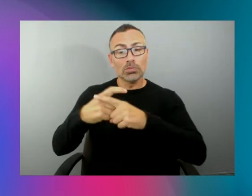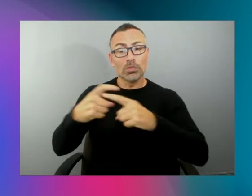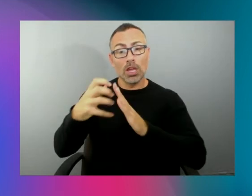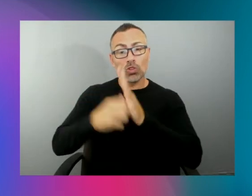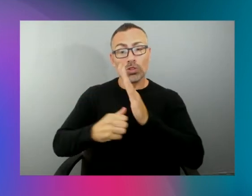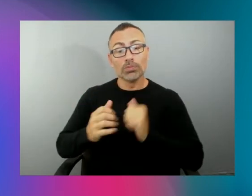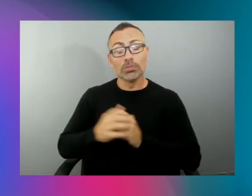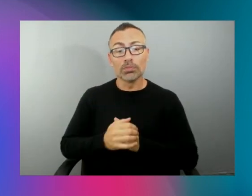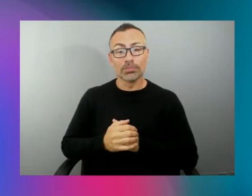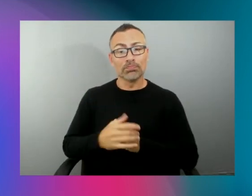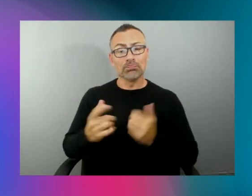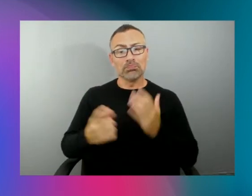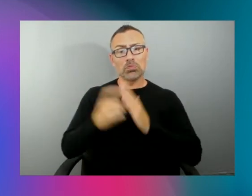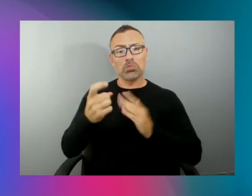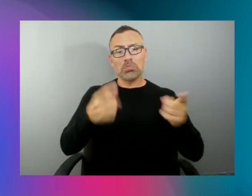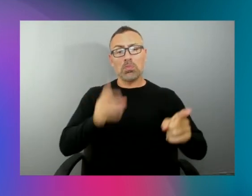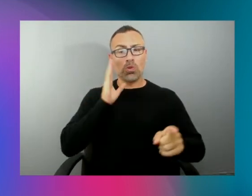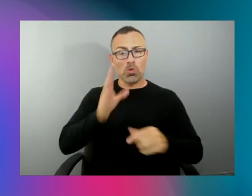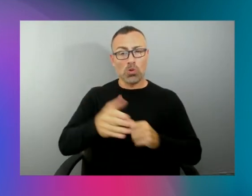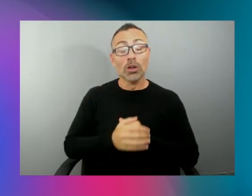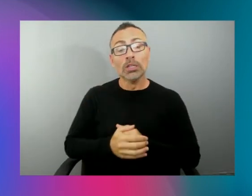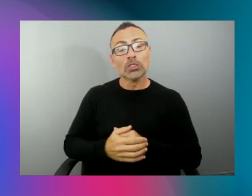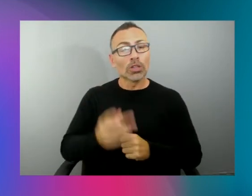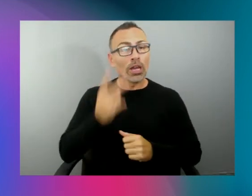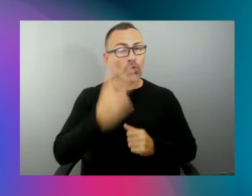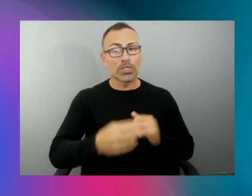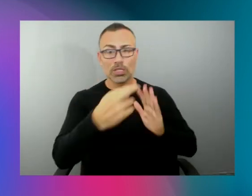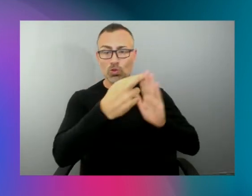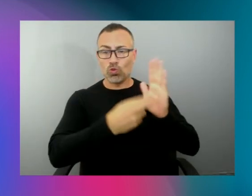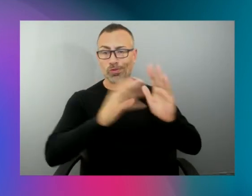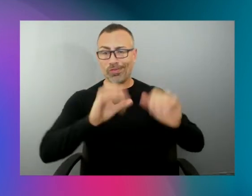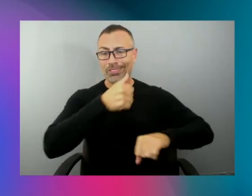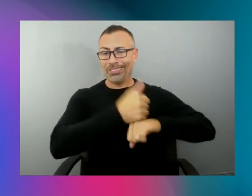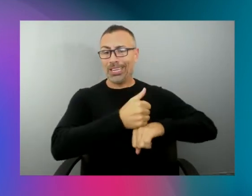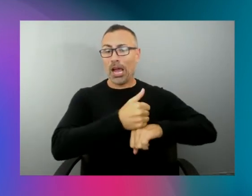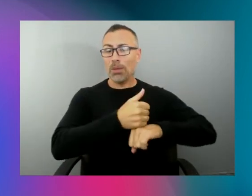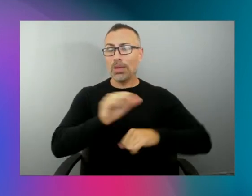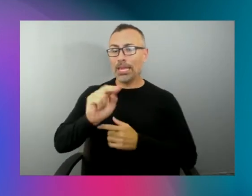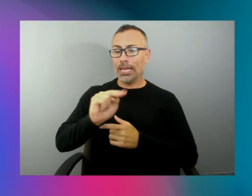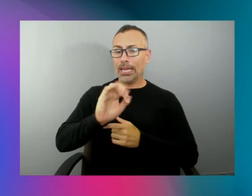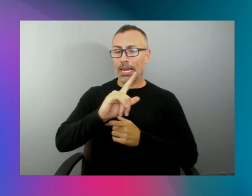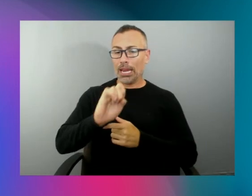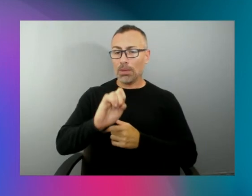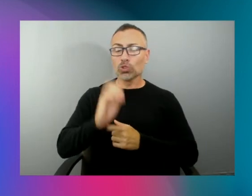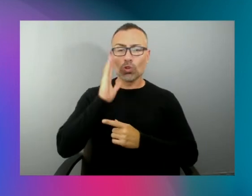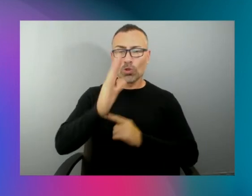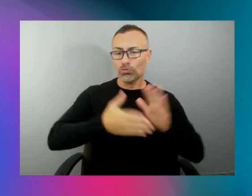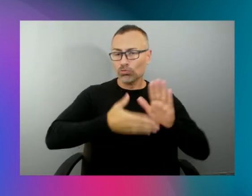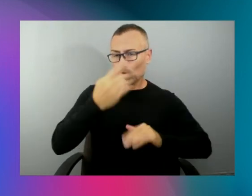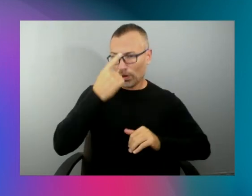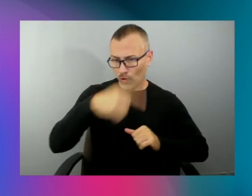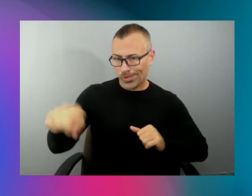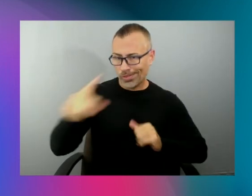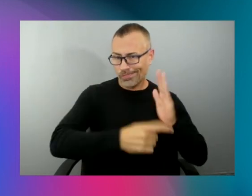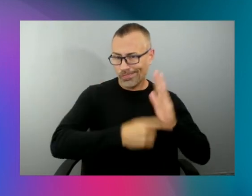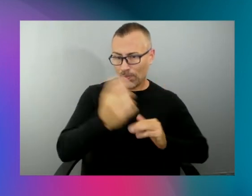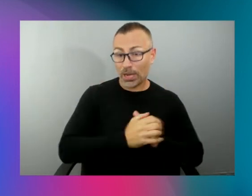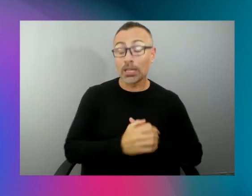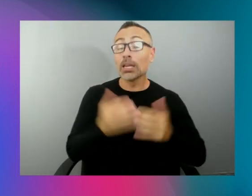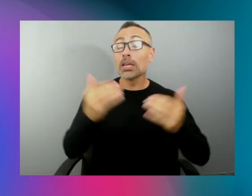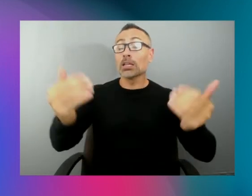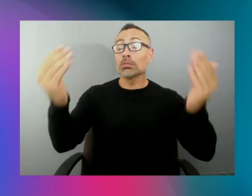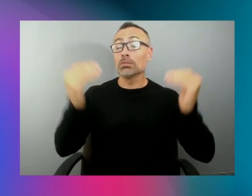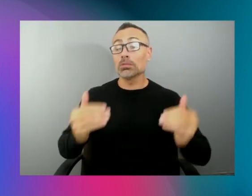you have to give the access so that it can perform on behalf of you, all right? So now what we'll do, we go to the S3 bucket, and this is the